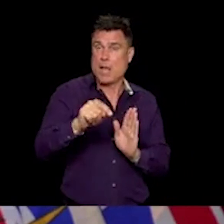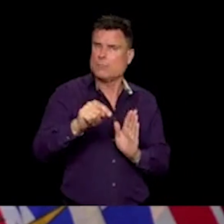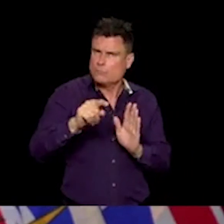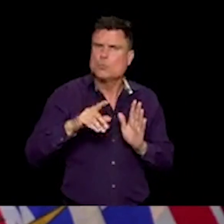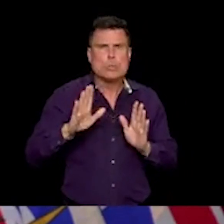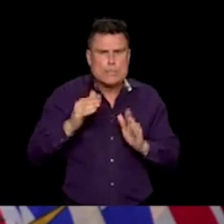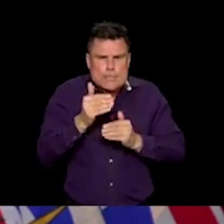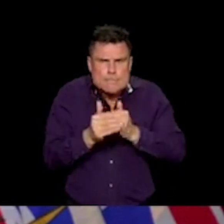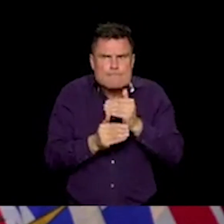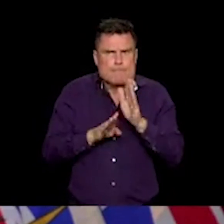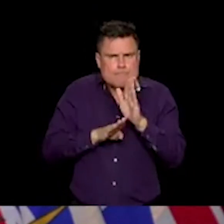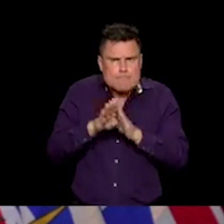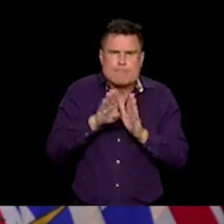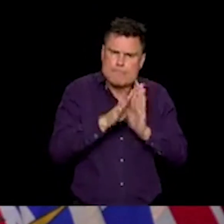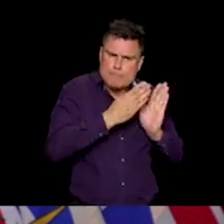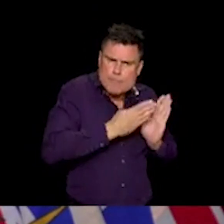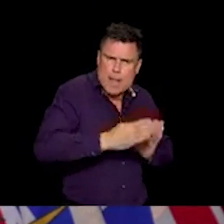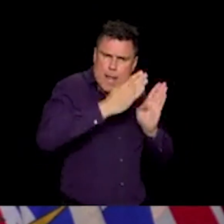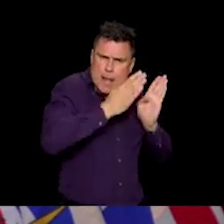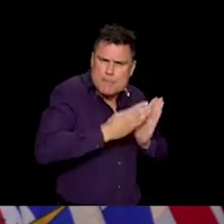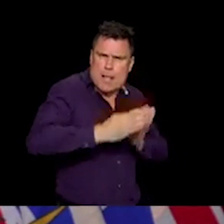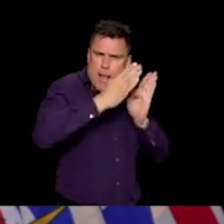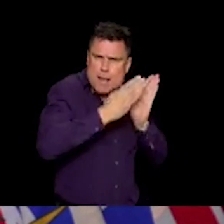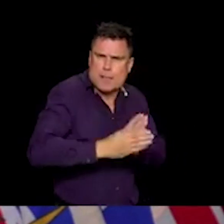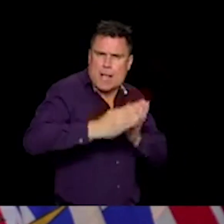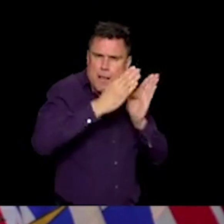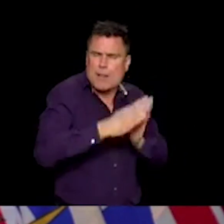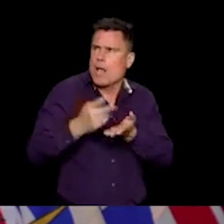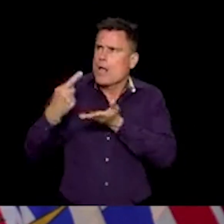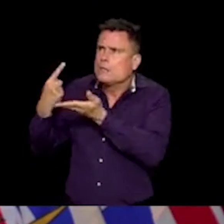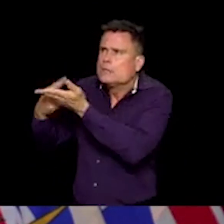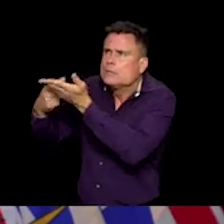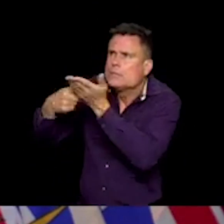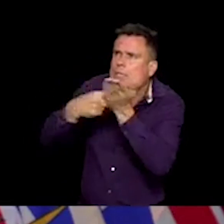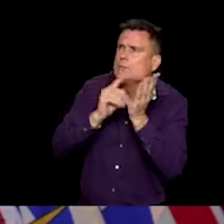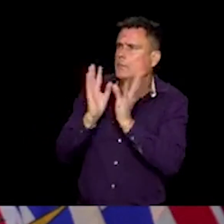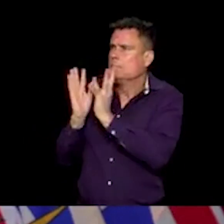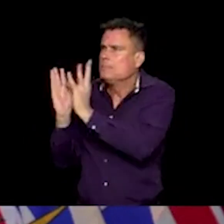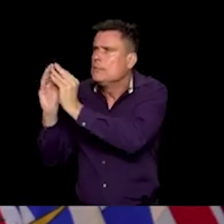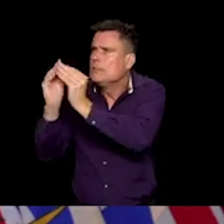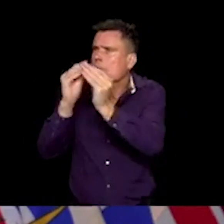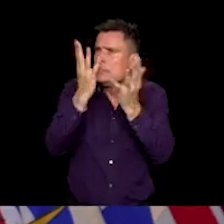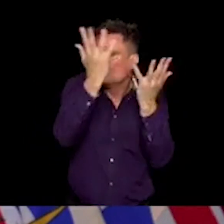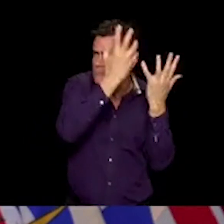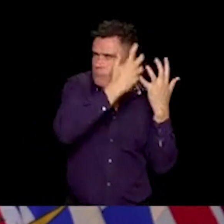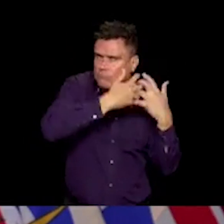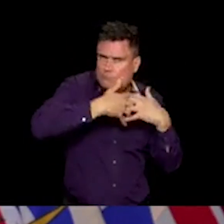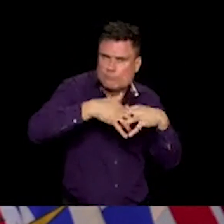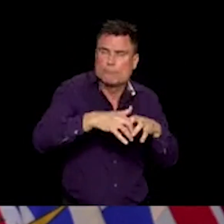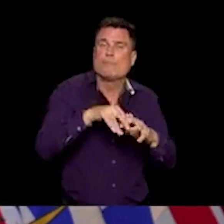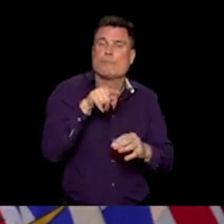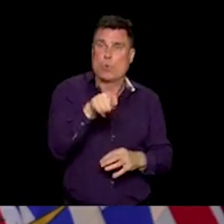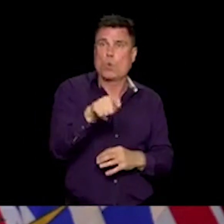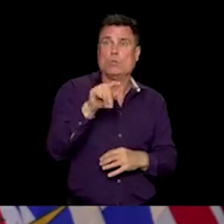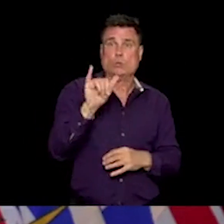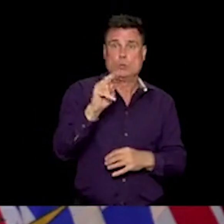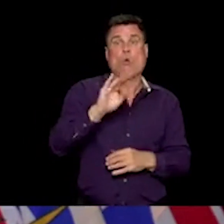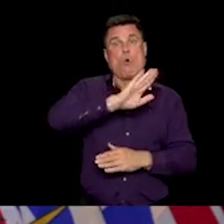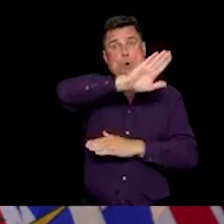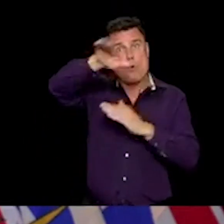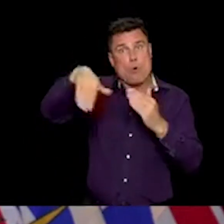has been on a lot of people's minds in the last few days is about our plans to reopen in-classroom schooling for